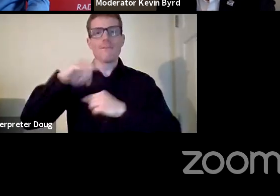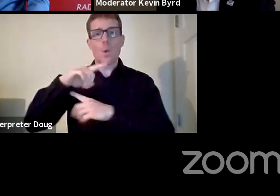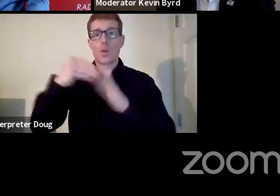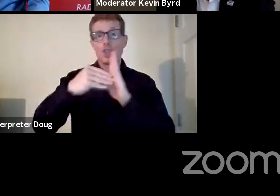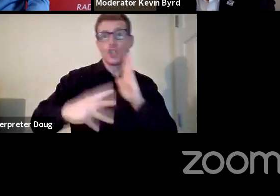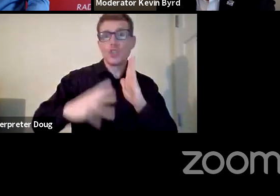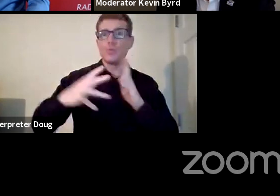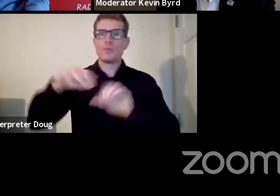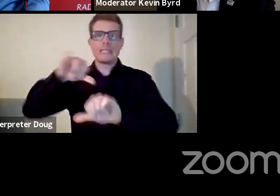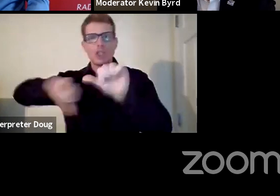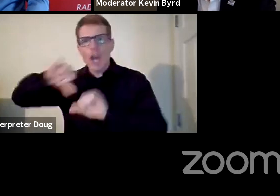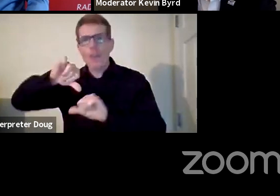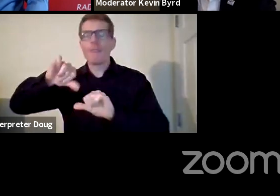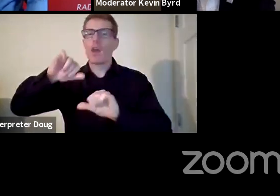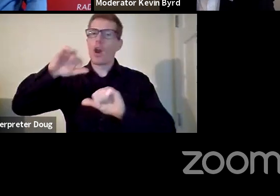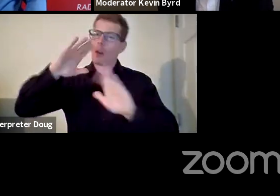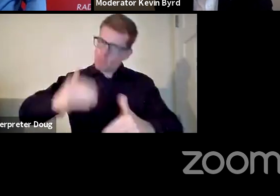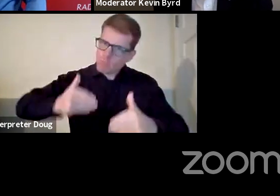this work done.